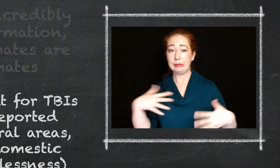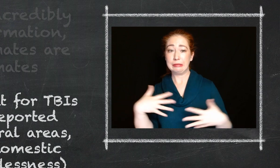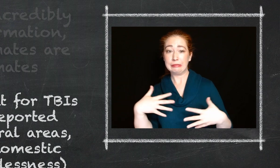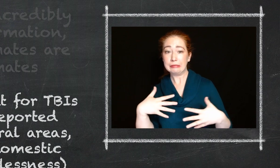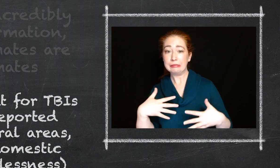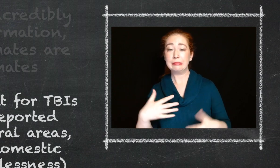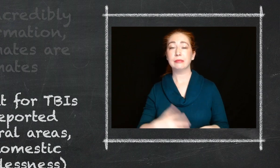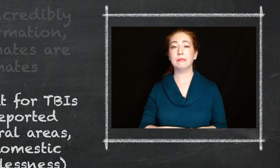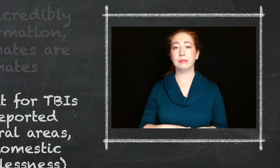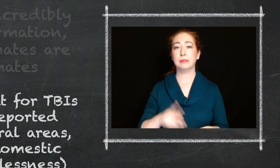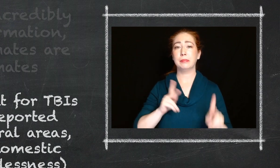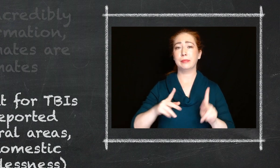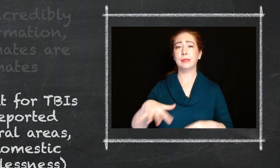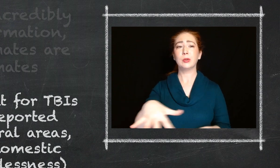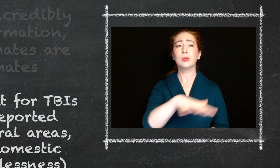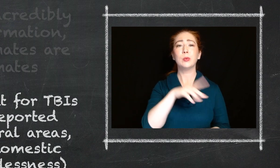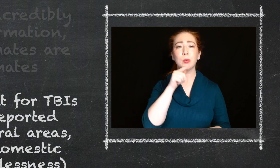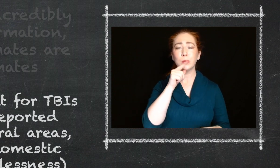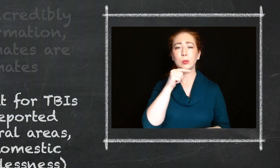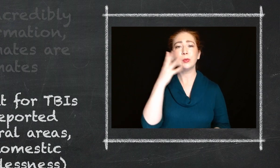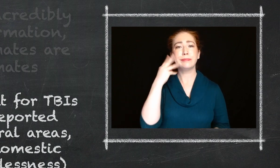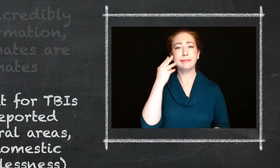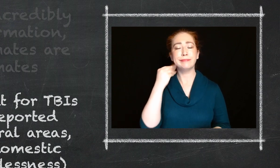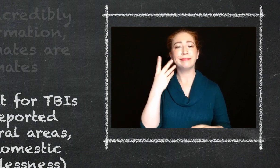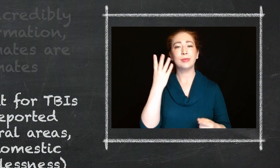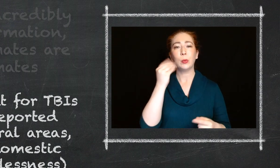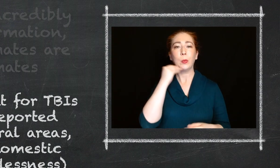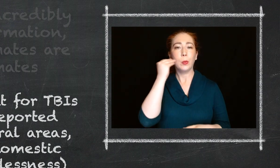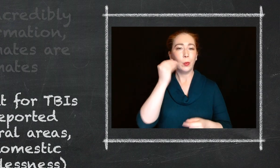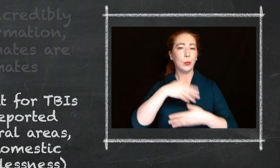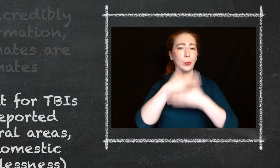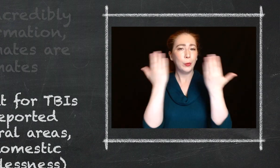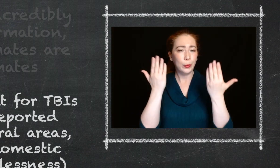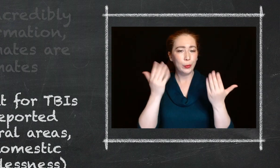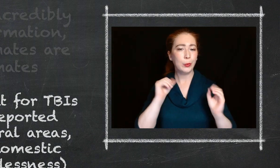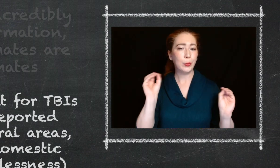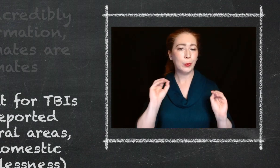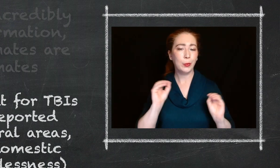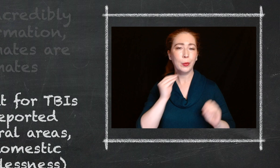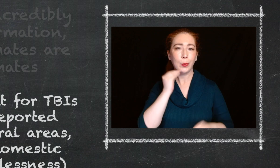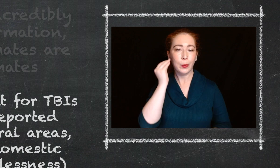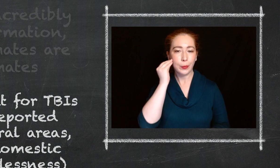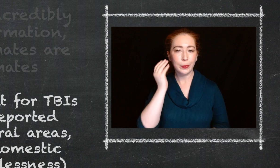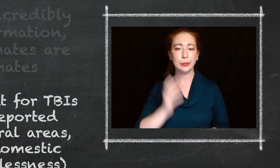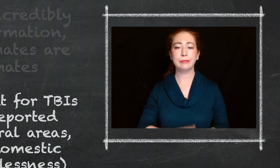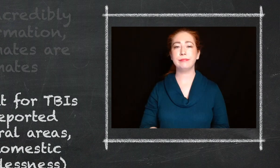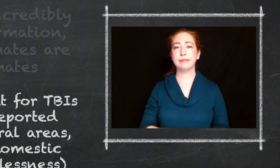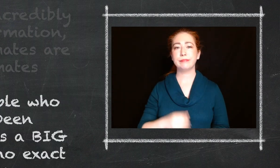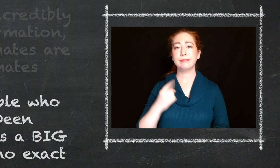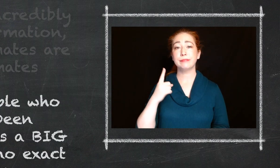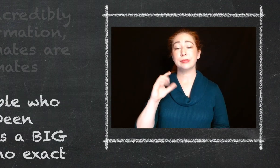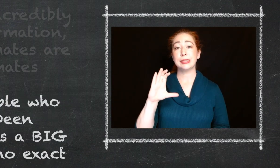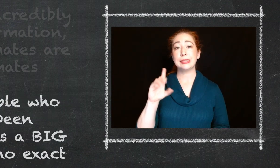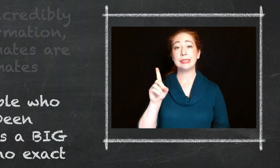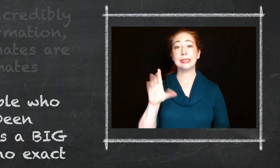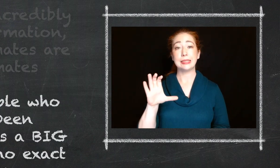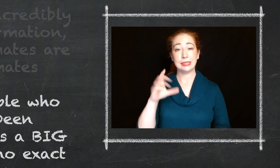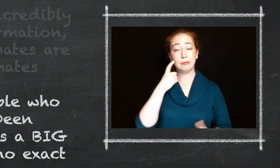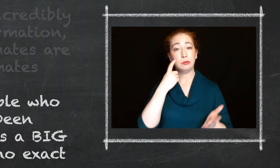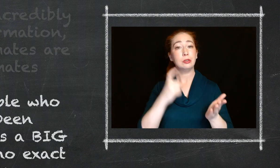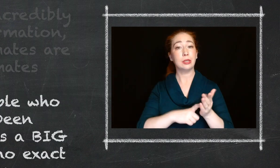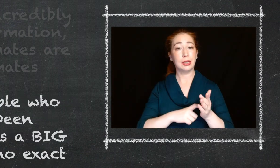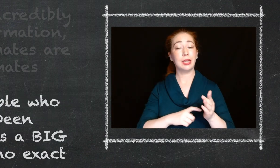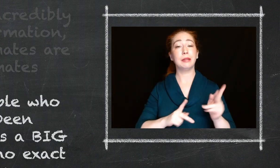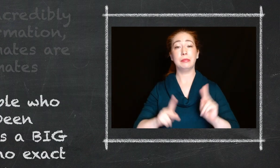lands, in cases of domestic violence, and for those who experience homelessness. Lastly, while